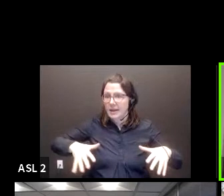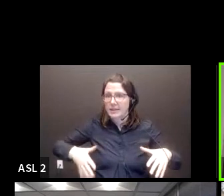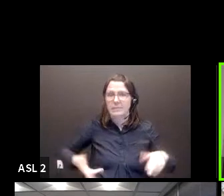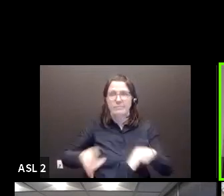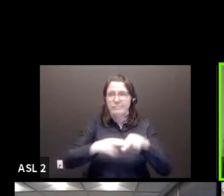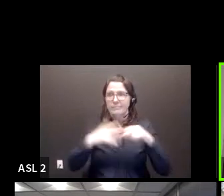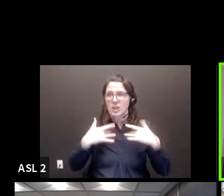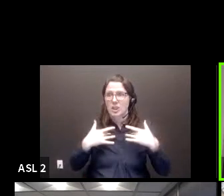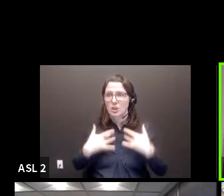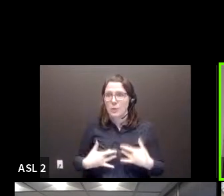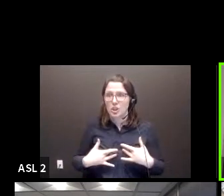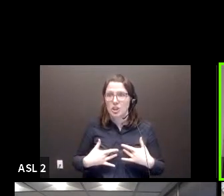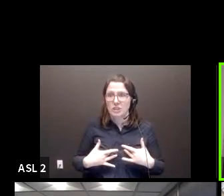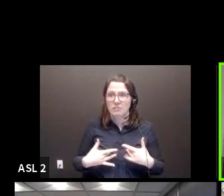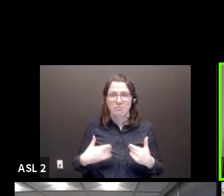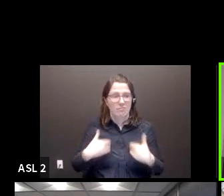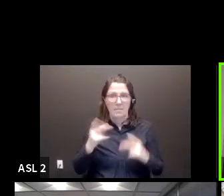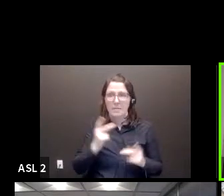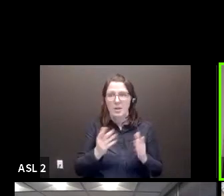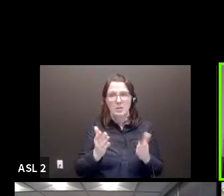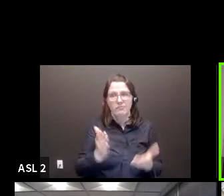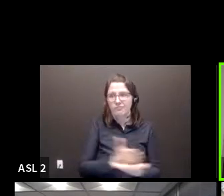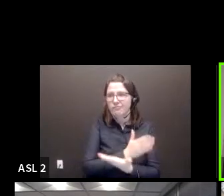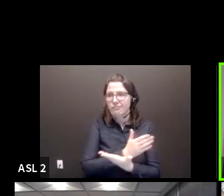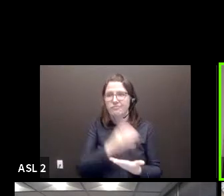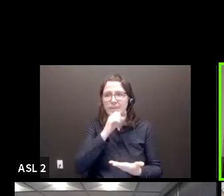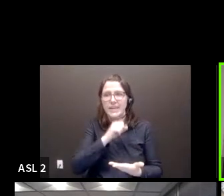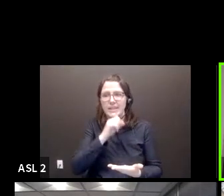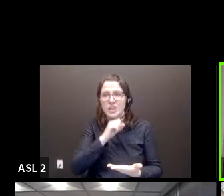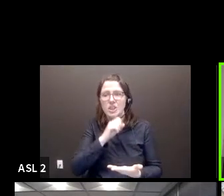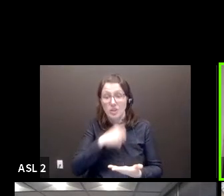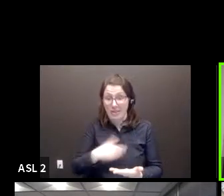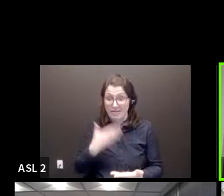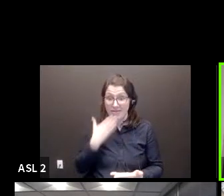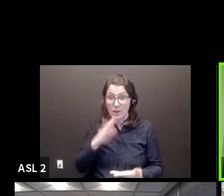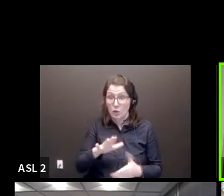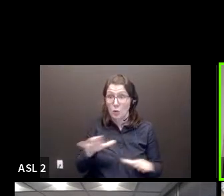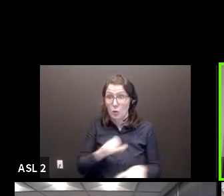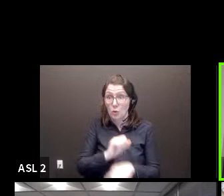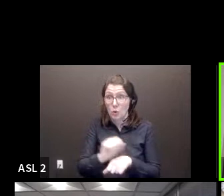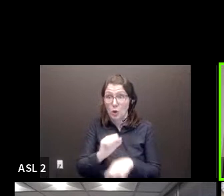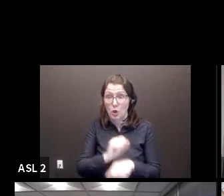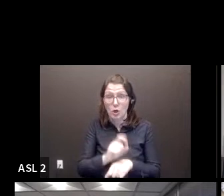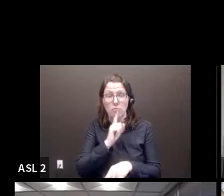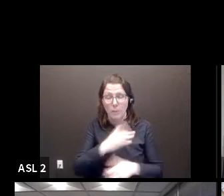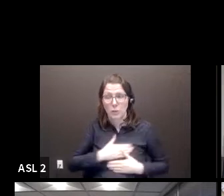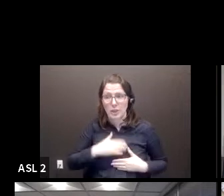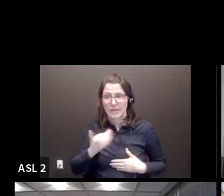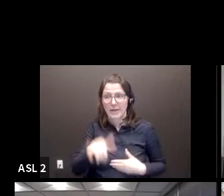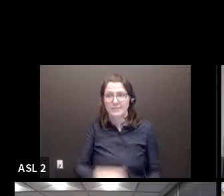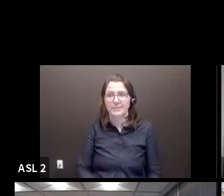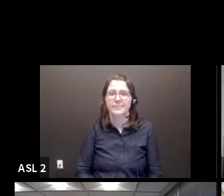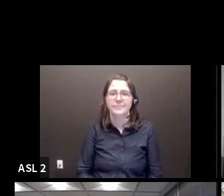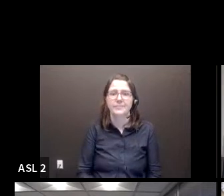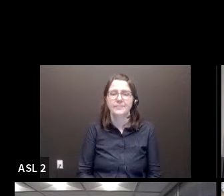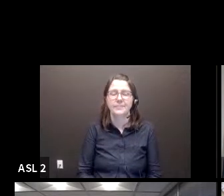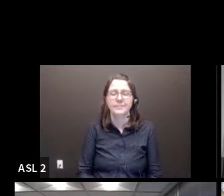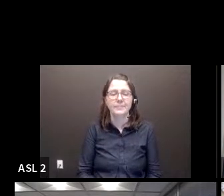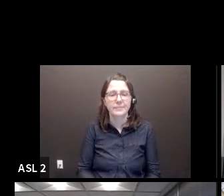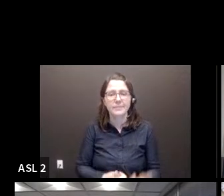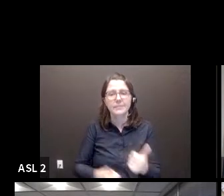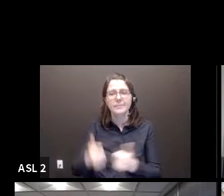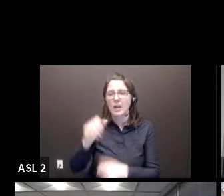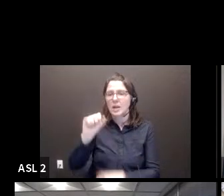you for what you're doing in a challenging time it's uh really appreciated thank you thank you very much member johnson